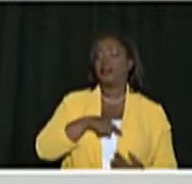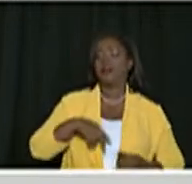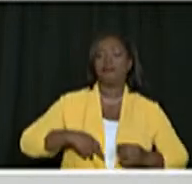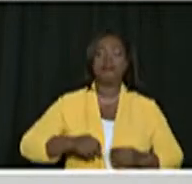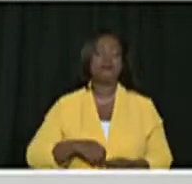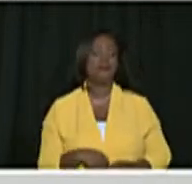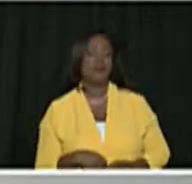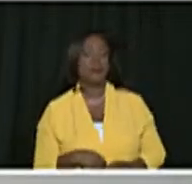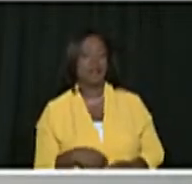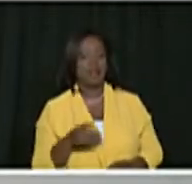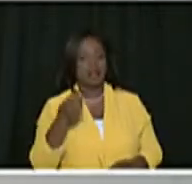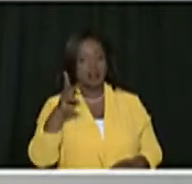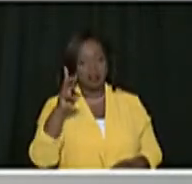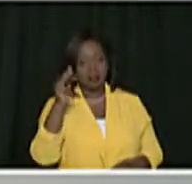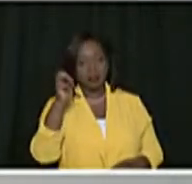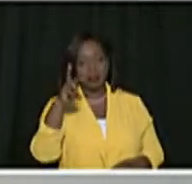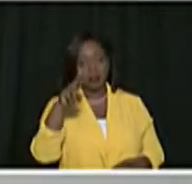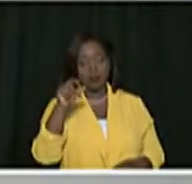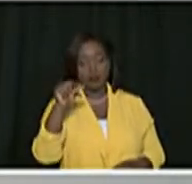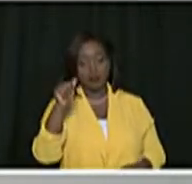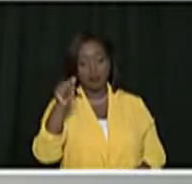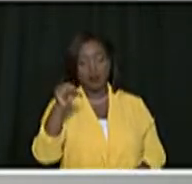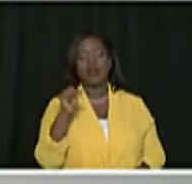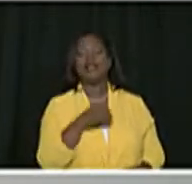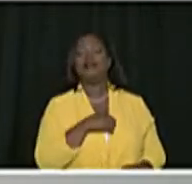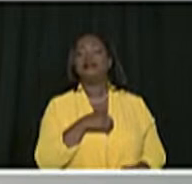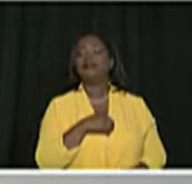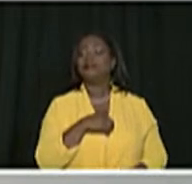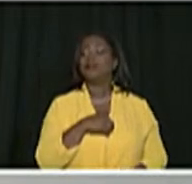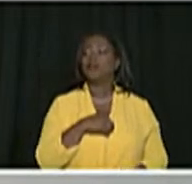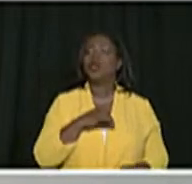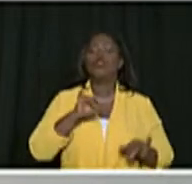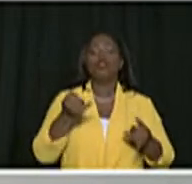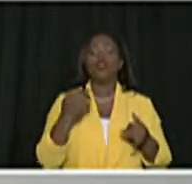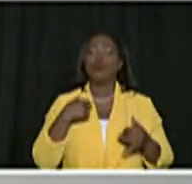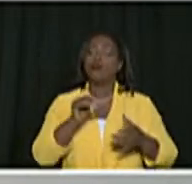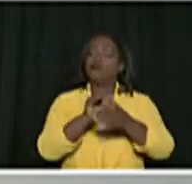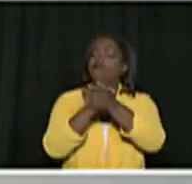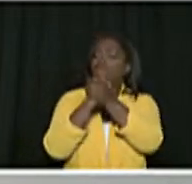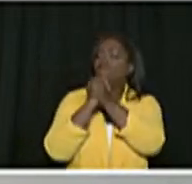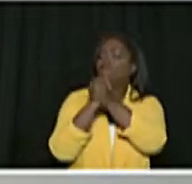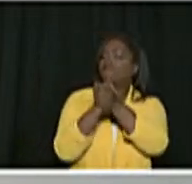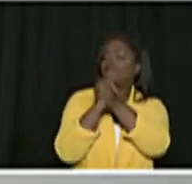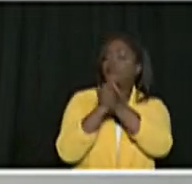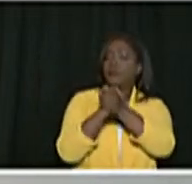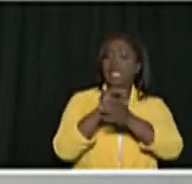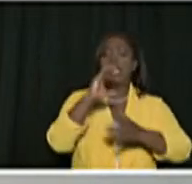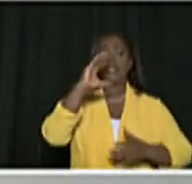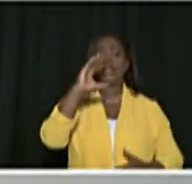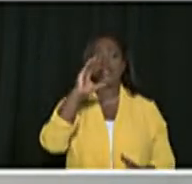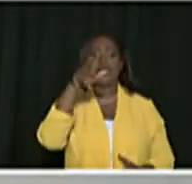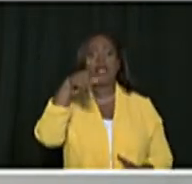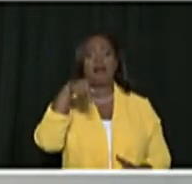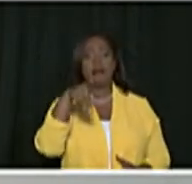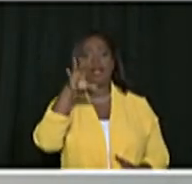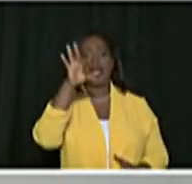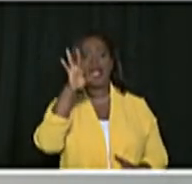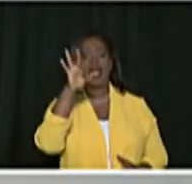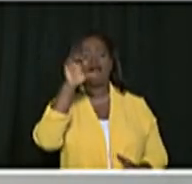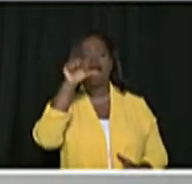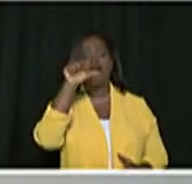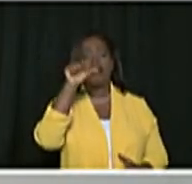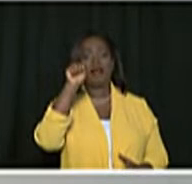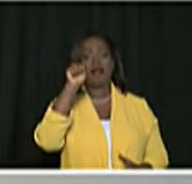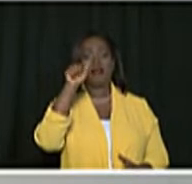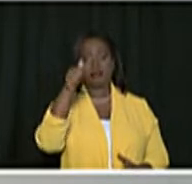to applaud the CPFSA for the work that I know that they're doing. I work very closely with the